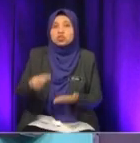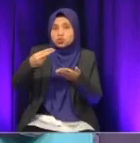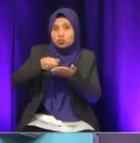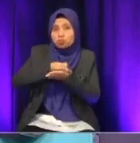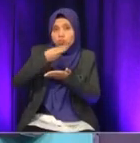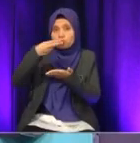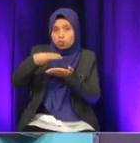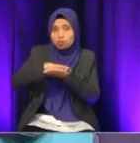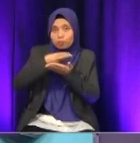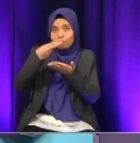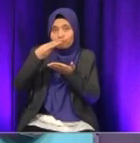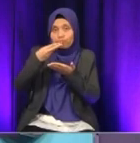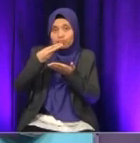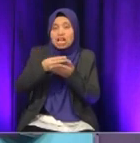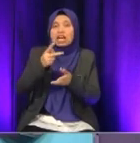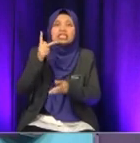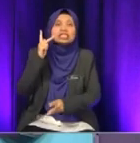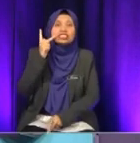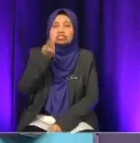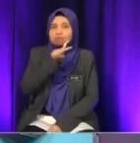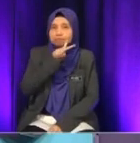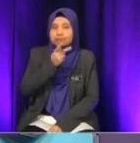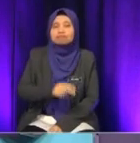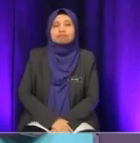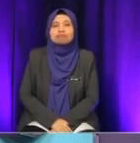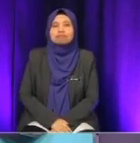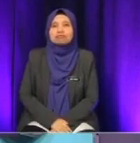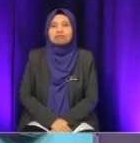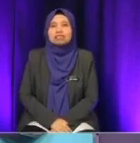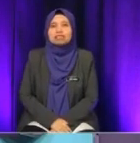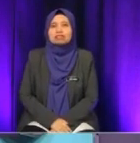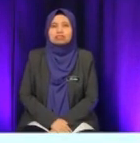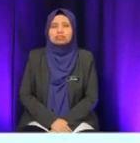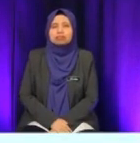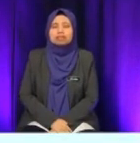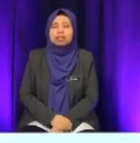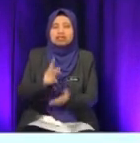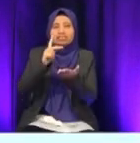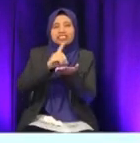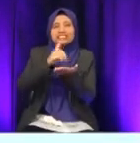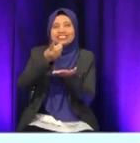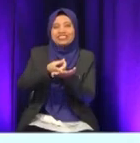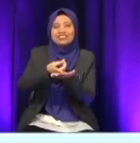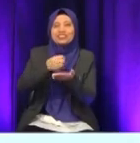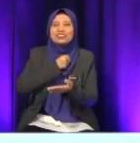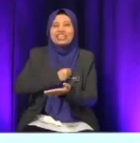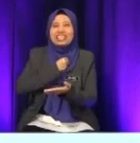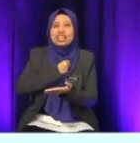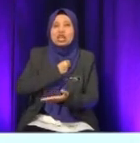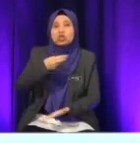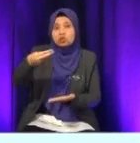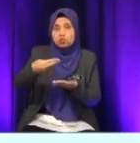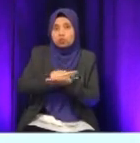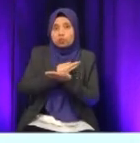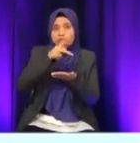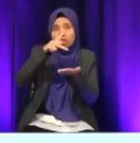kitchen. Okay. Alright. Alright, so Tivia, can you please read the first definition? Okay. Stocks of non-perishable items